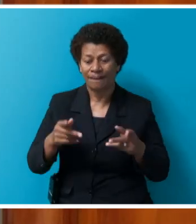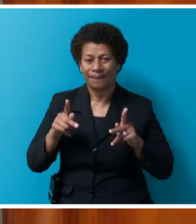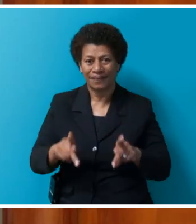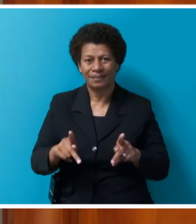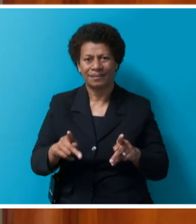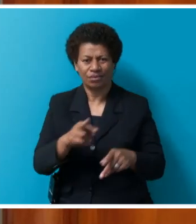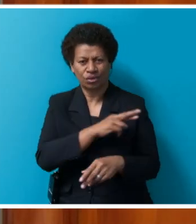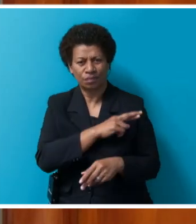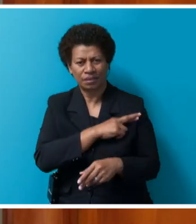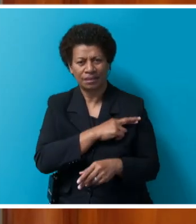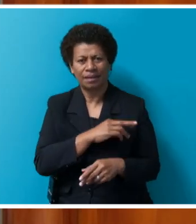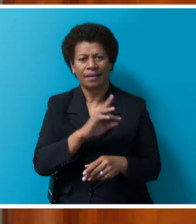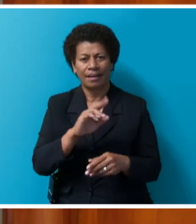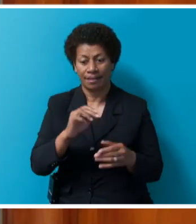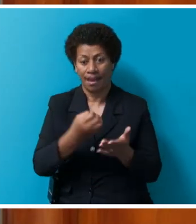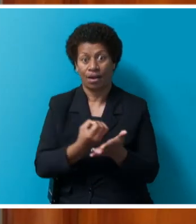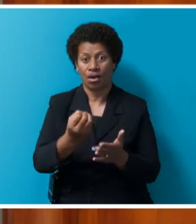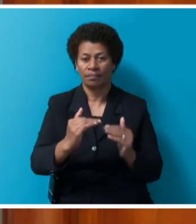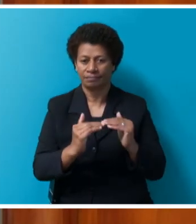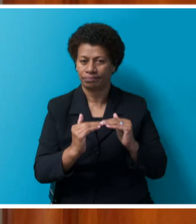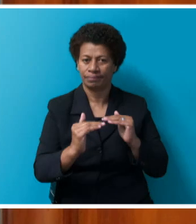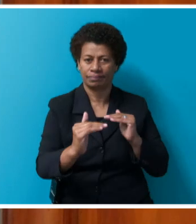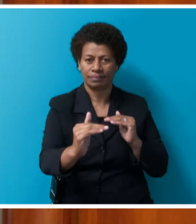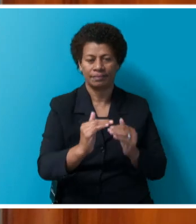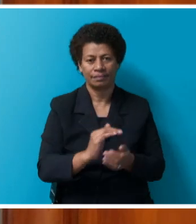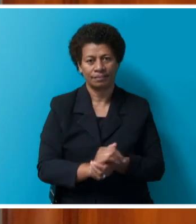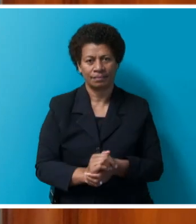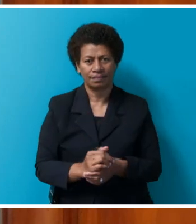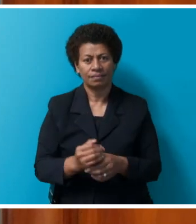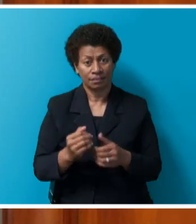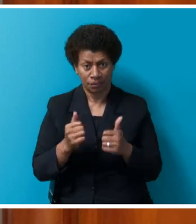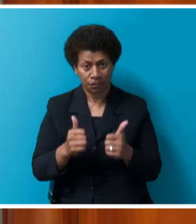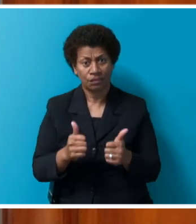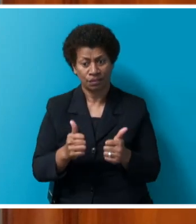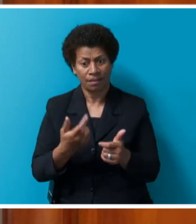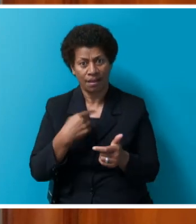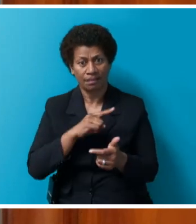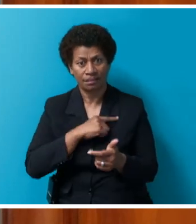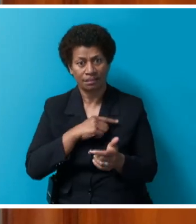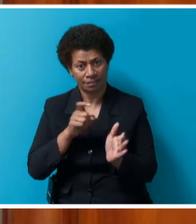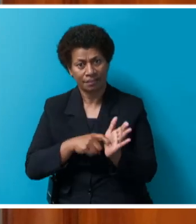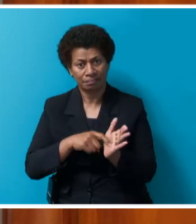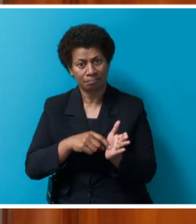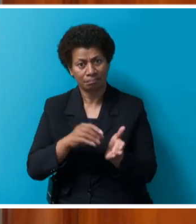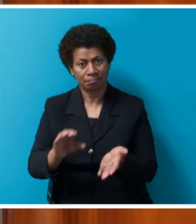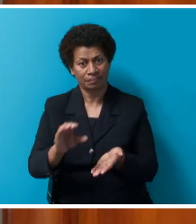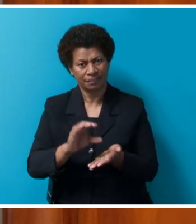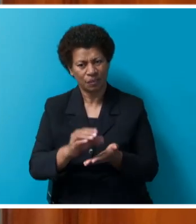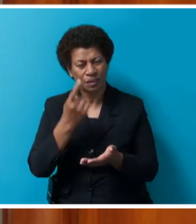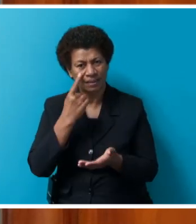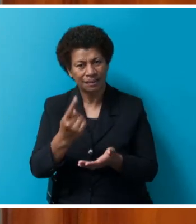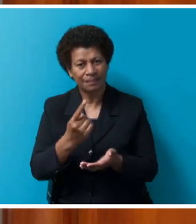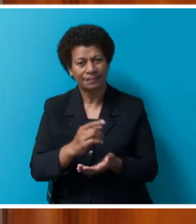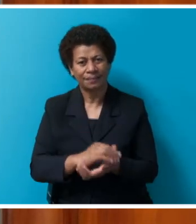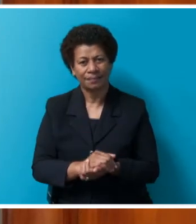and stabilizing the economy. It is a good debt we are willing to take on because we see you,